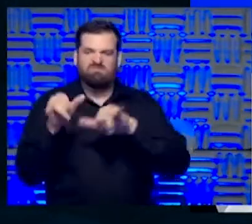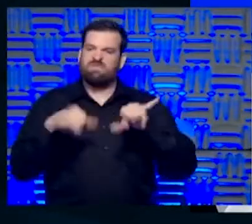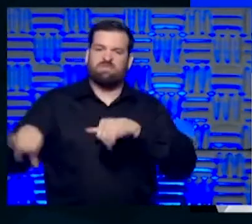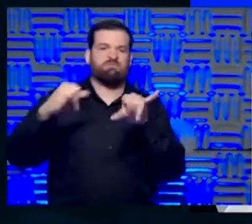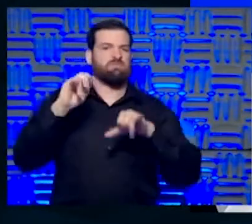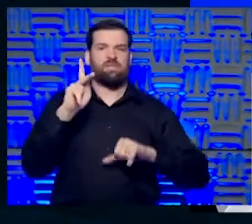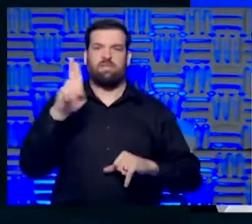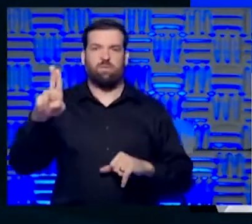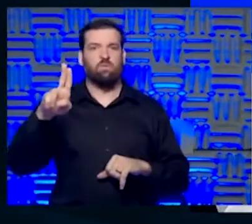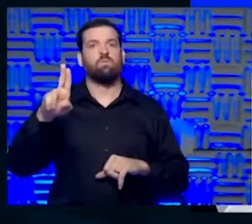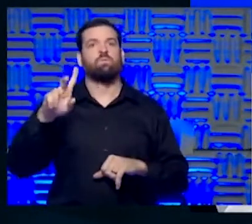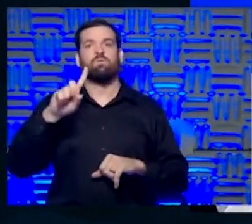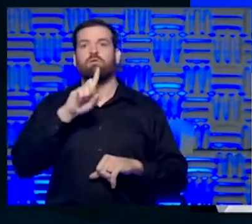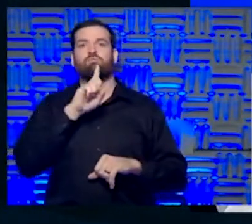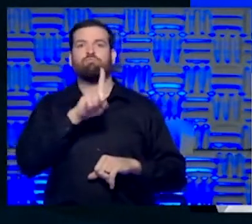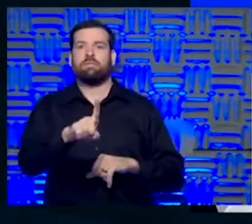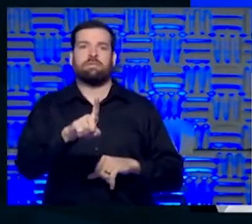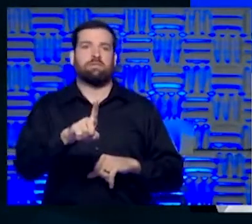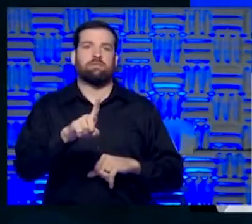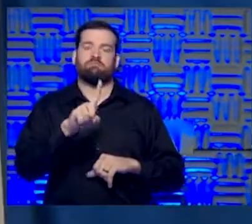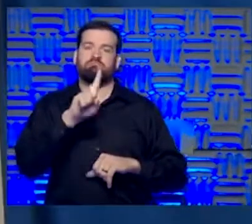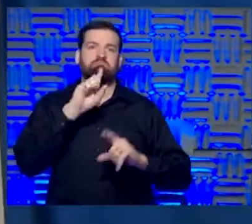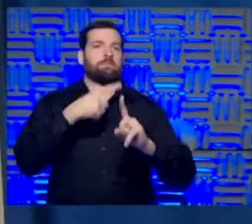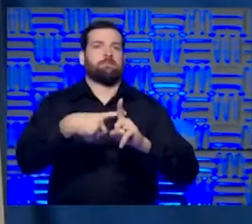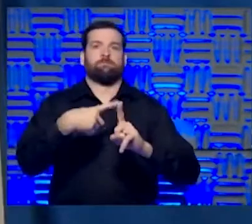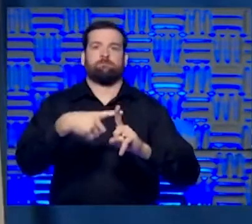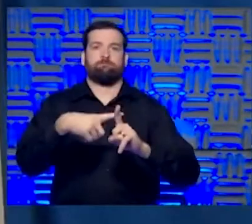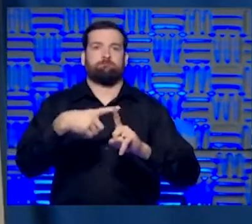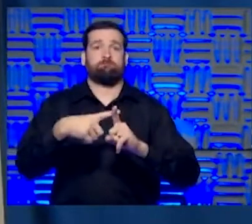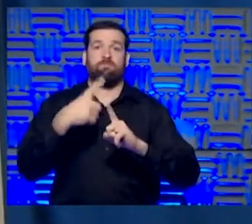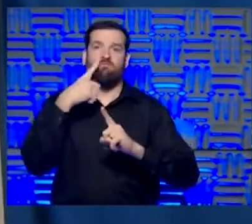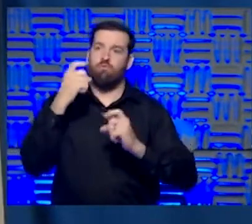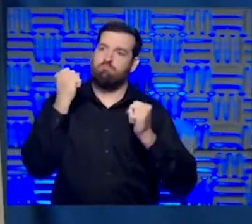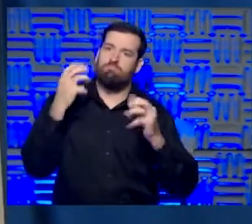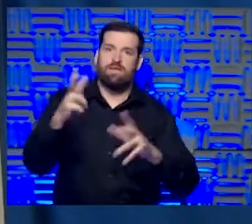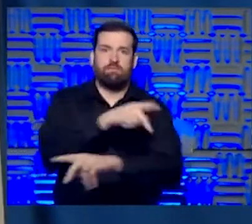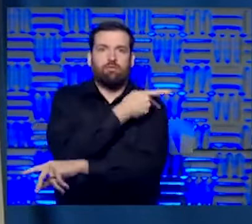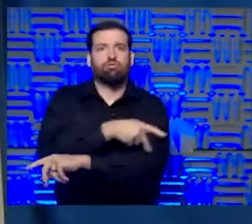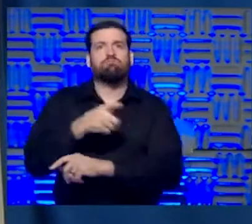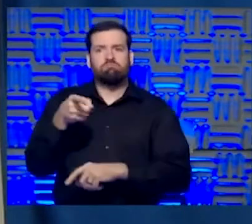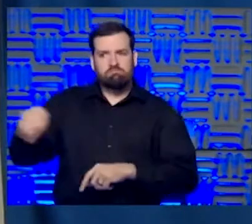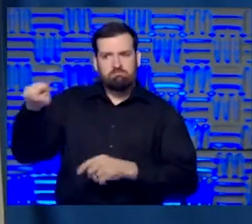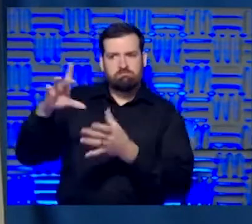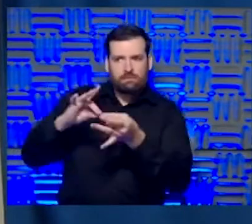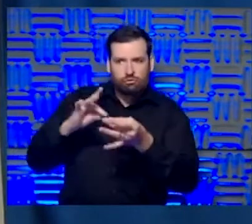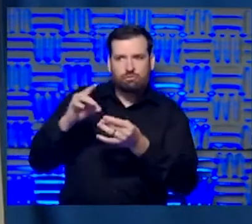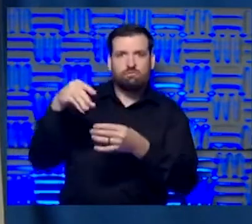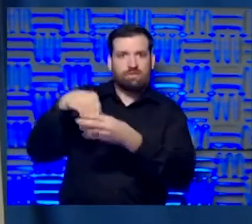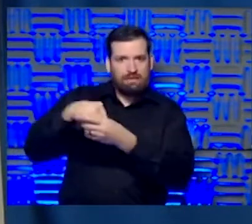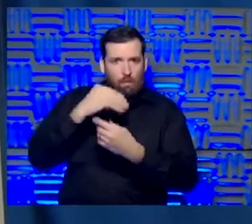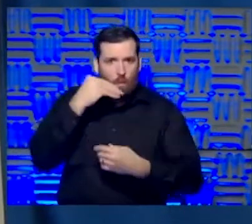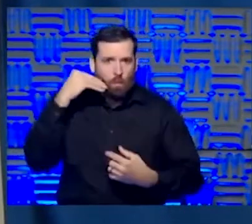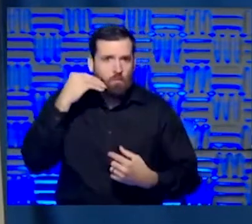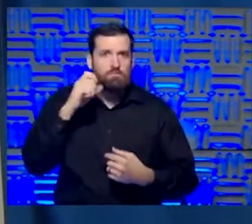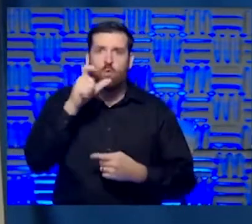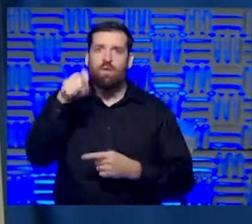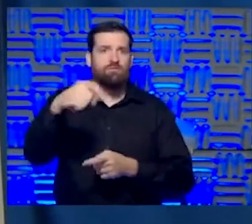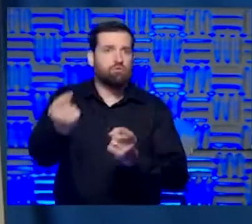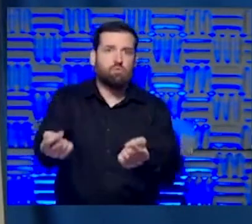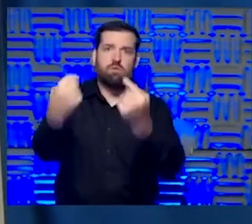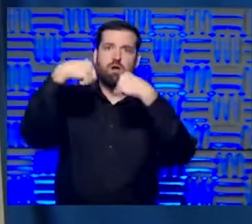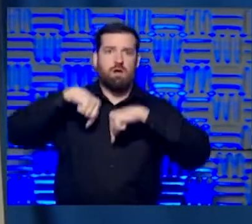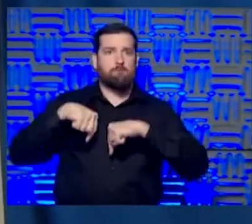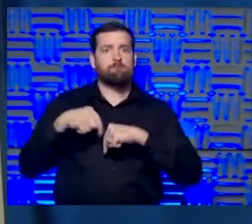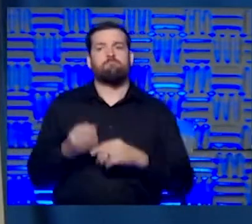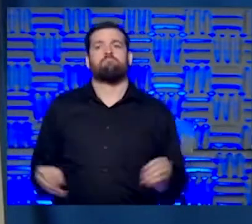KU, it really was a positive, we think, for many of our patients. Like you mentioned, they're able to be in their homes. They don't have to get here. It's a much